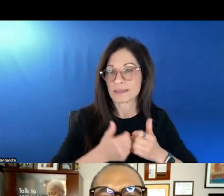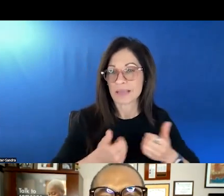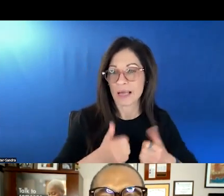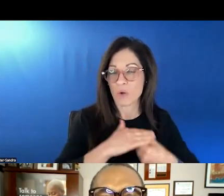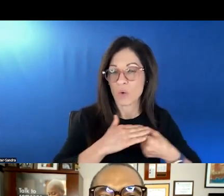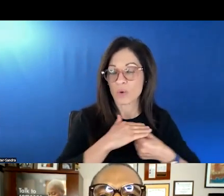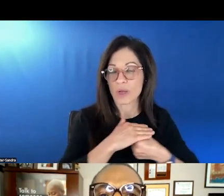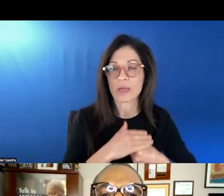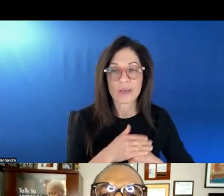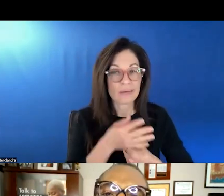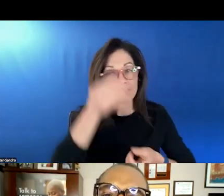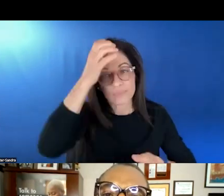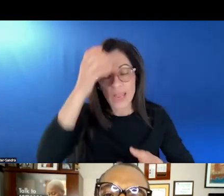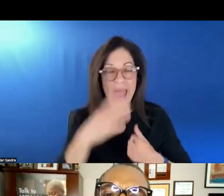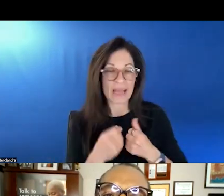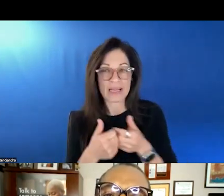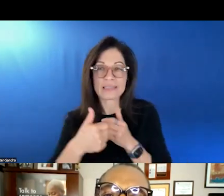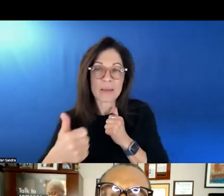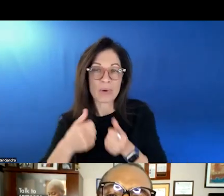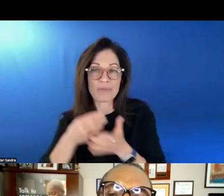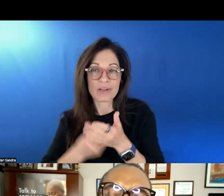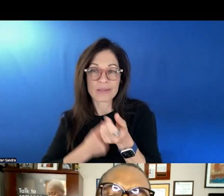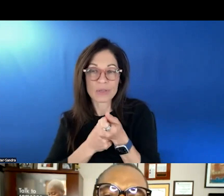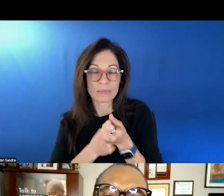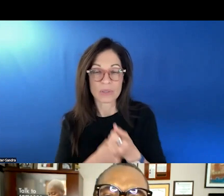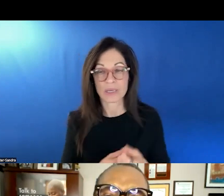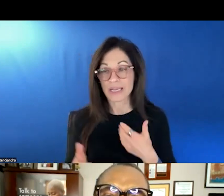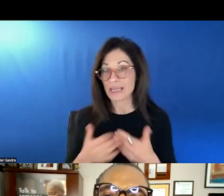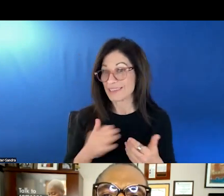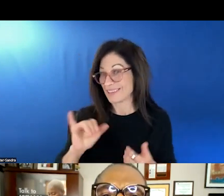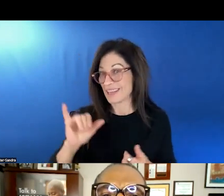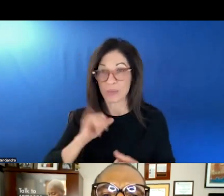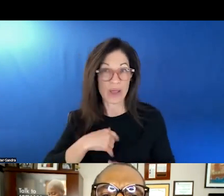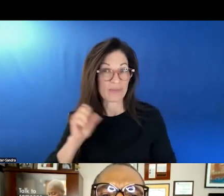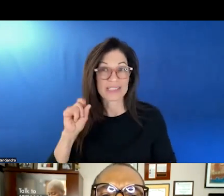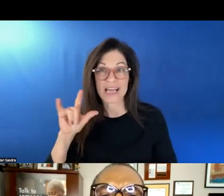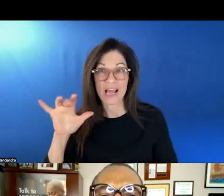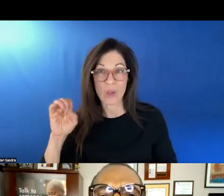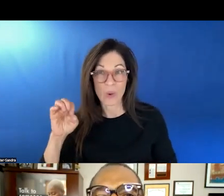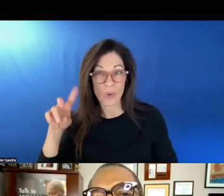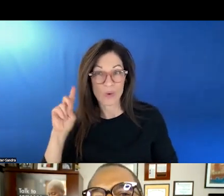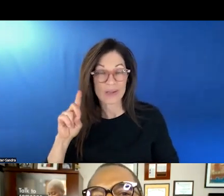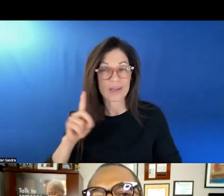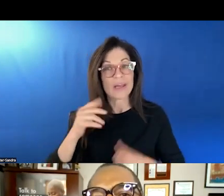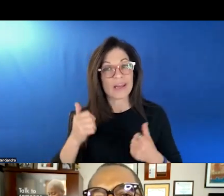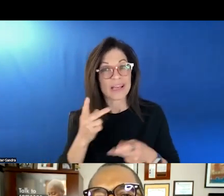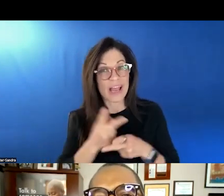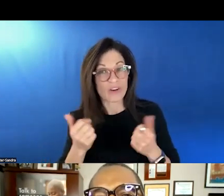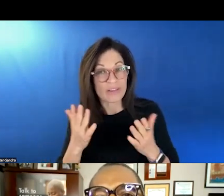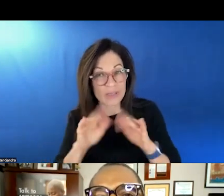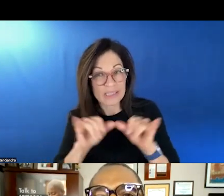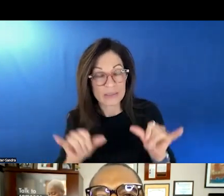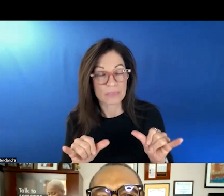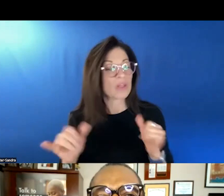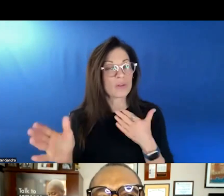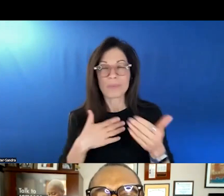funding streams, much as we have a siloed care delivery system. The truth of the matter is that regardless what we call